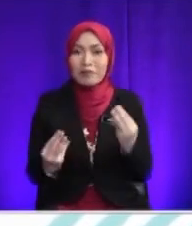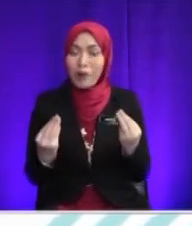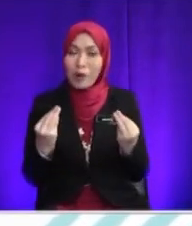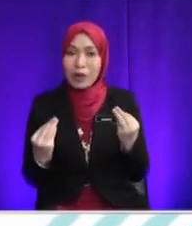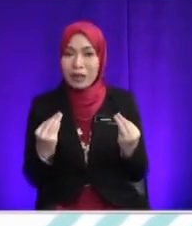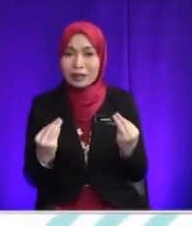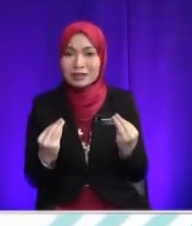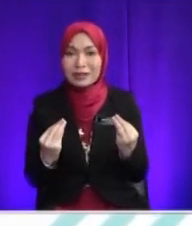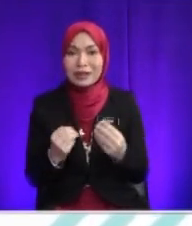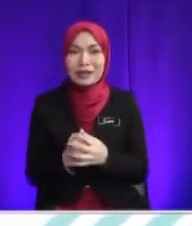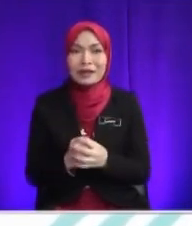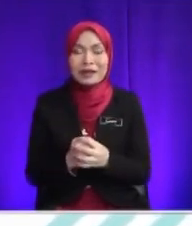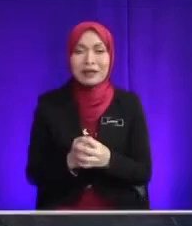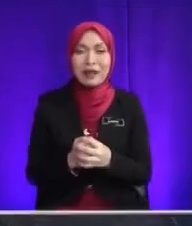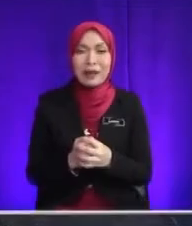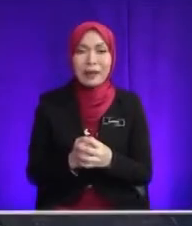Why don't we roll the audio first? Ken.